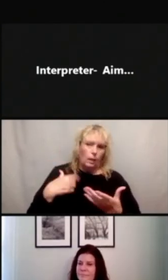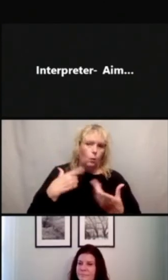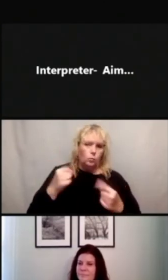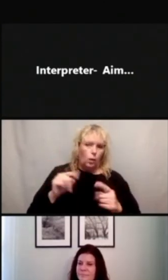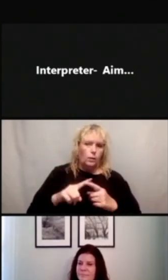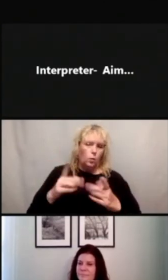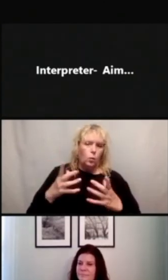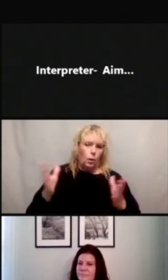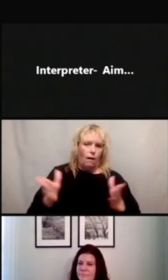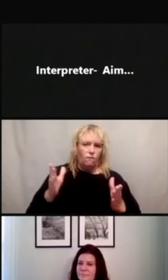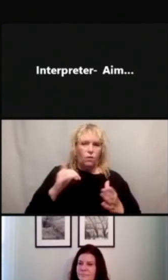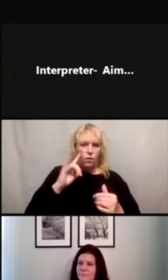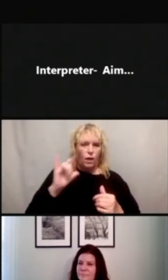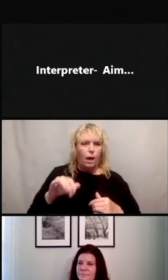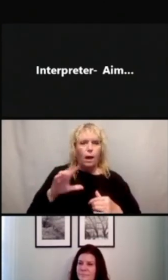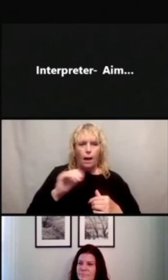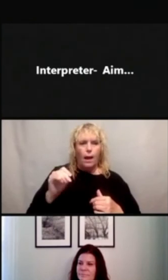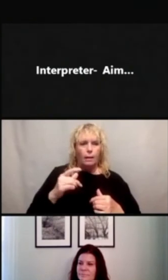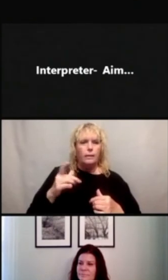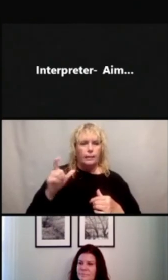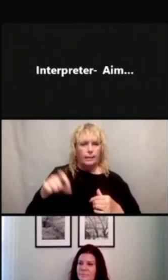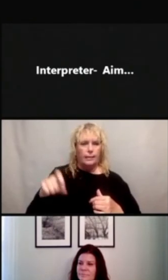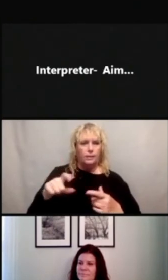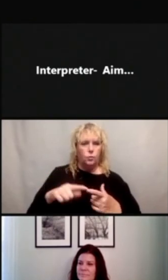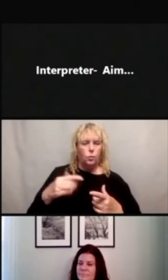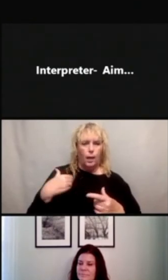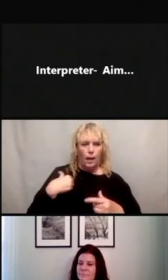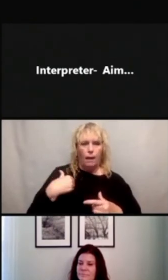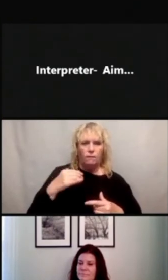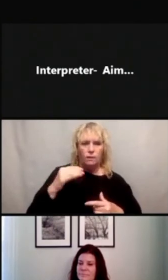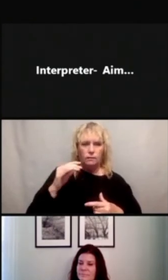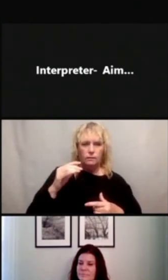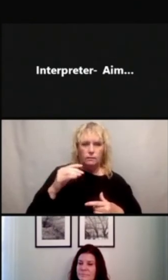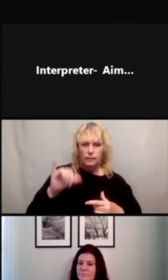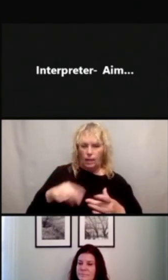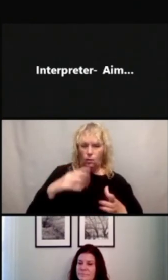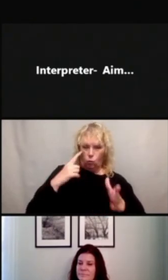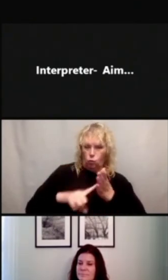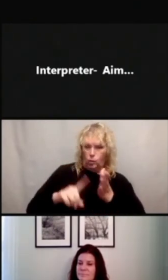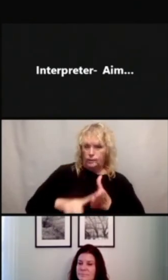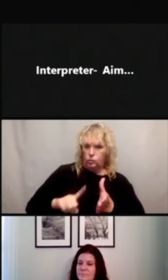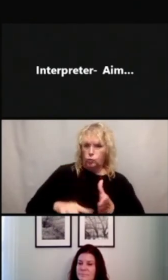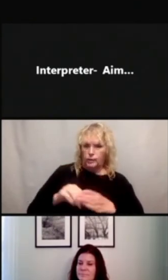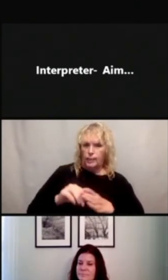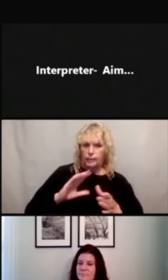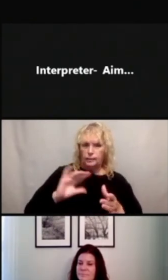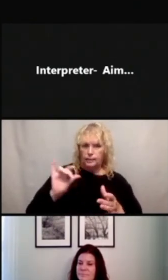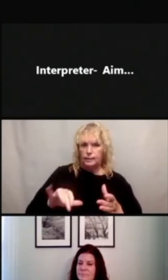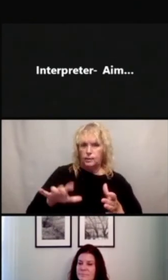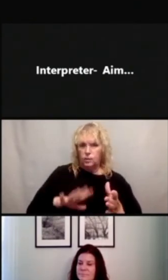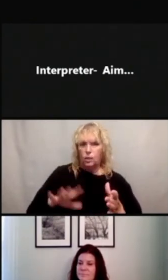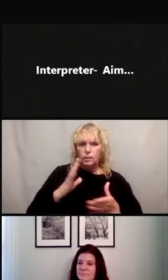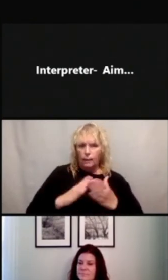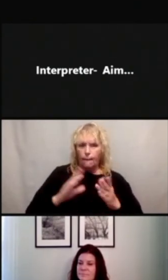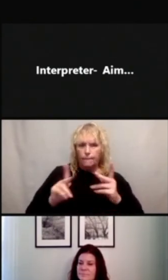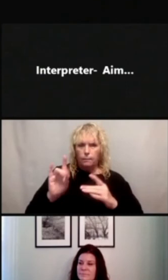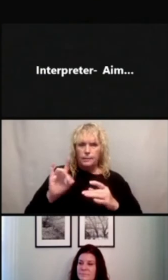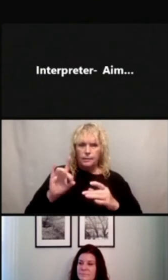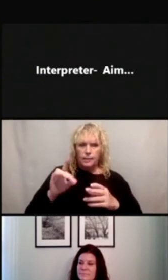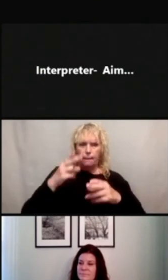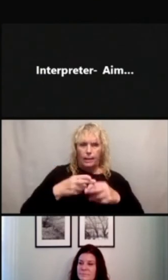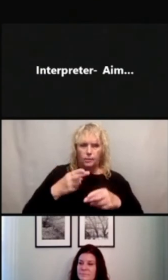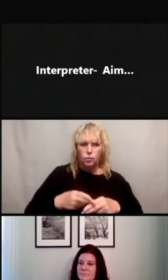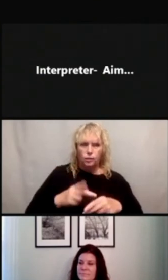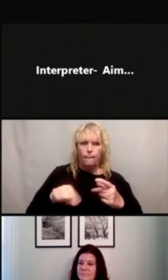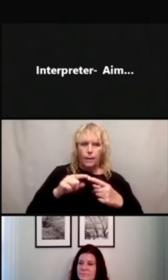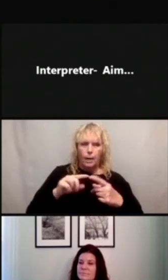also there's need for research in this field. And so, and I know a couple of people look like they've commented on the data being so